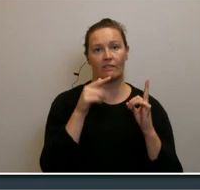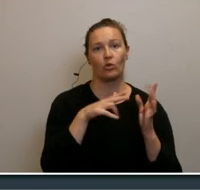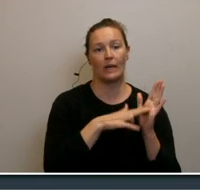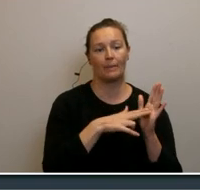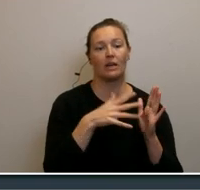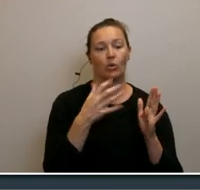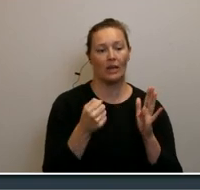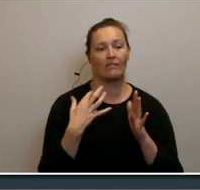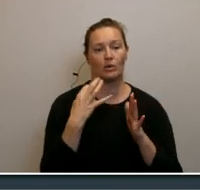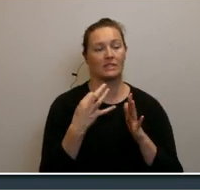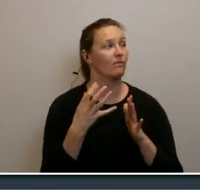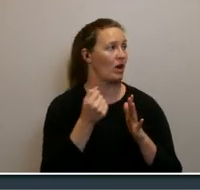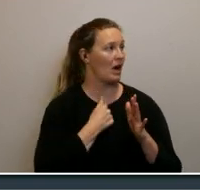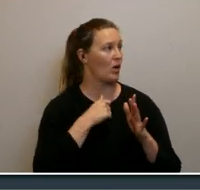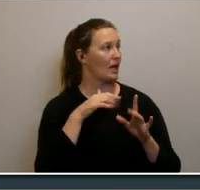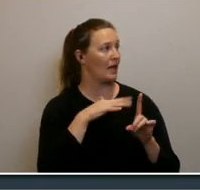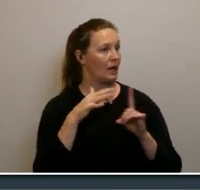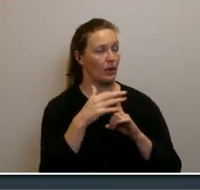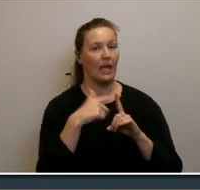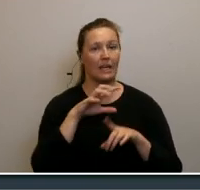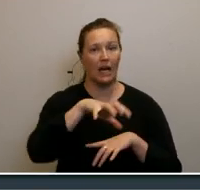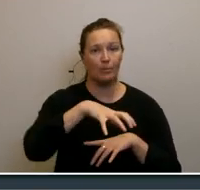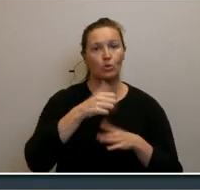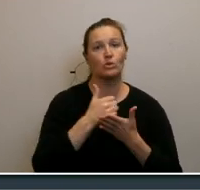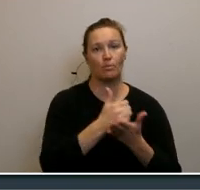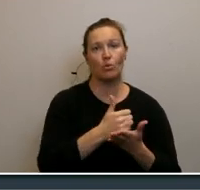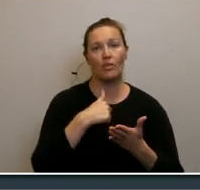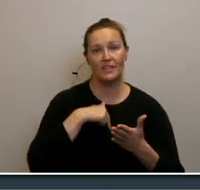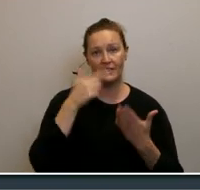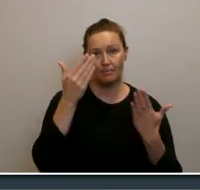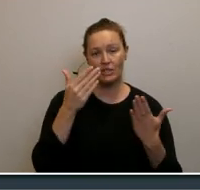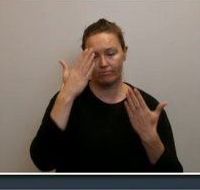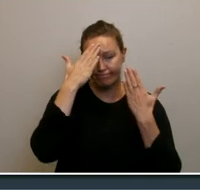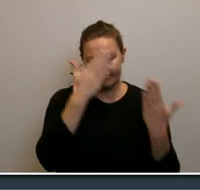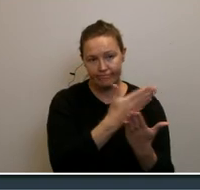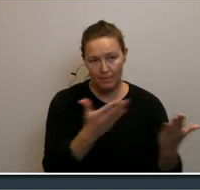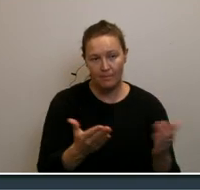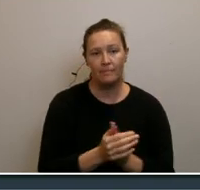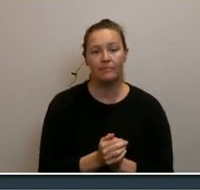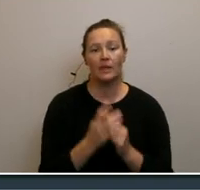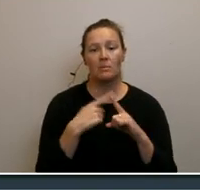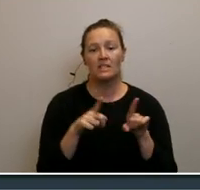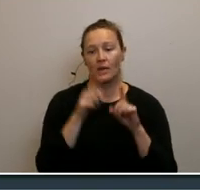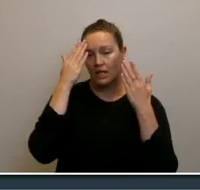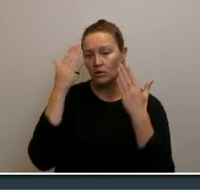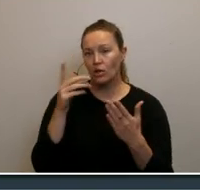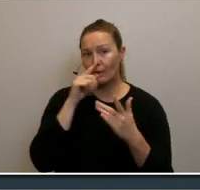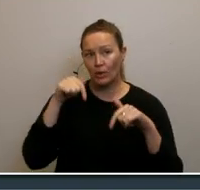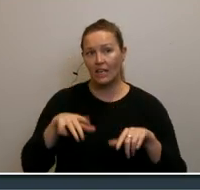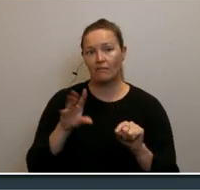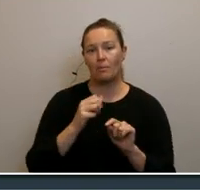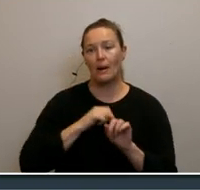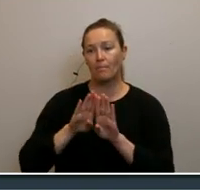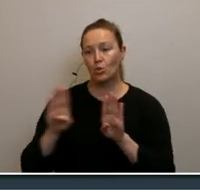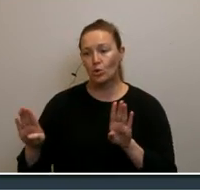marae and 12 hapū. I wish to acknowledge for supporting this submission and who I present on behalf of. I also acknowledge our people who are here today from